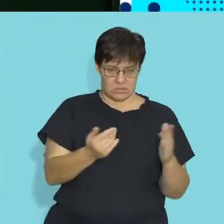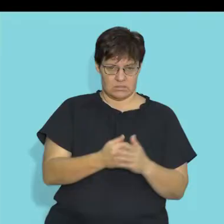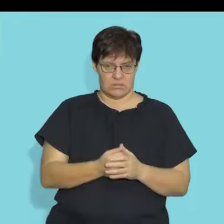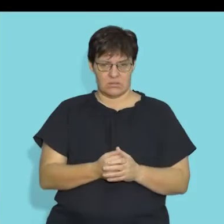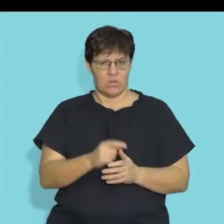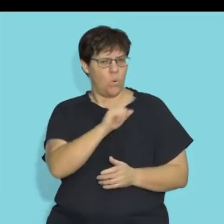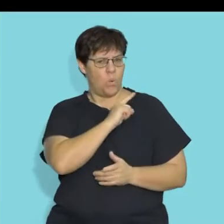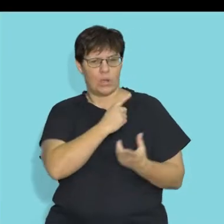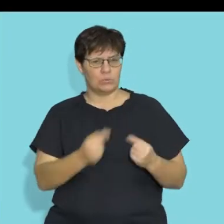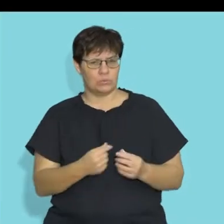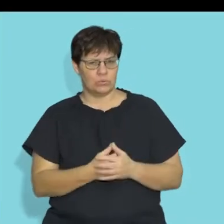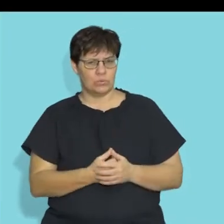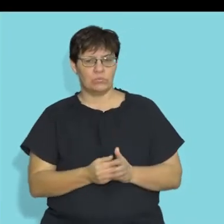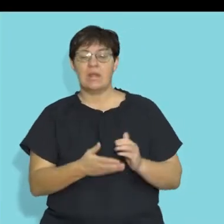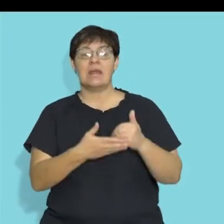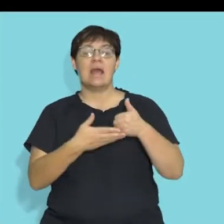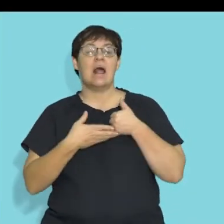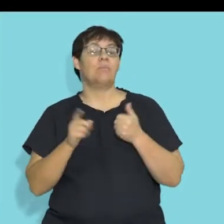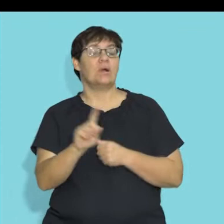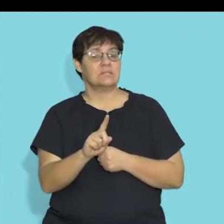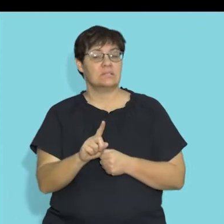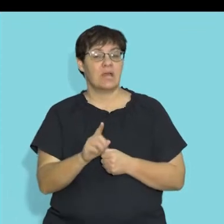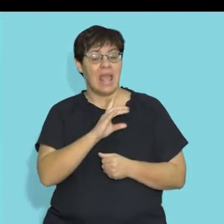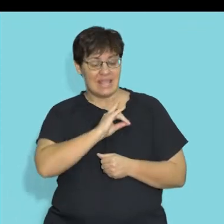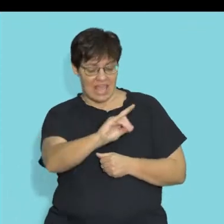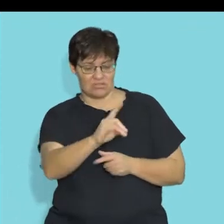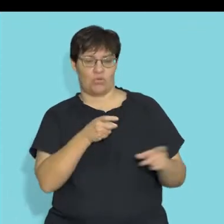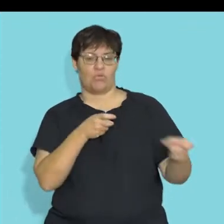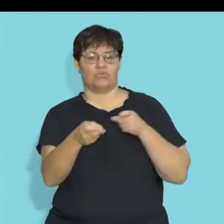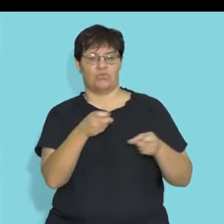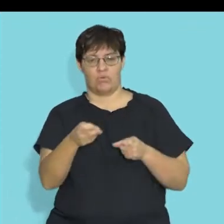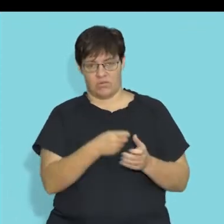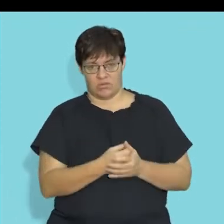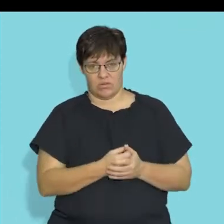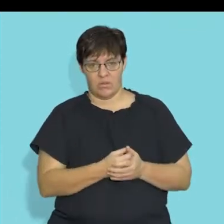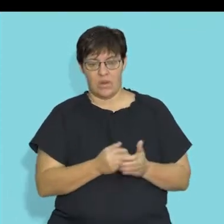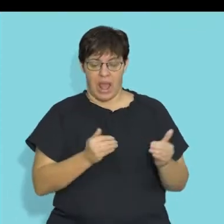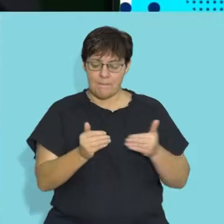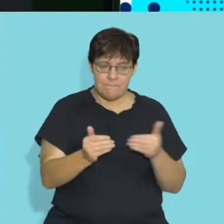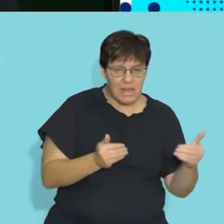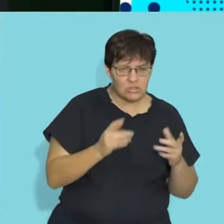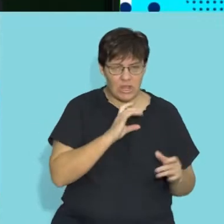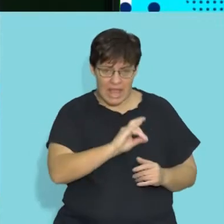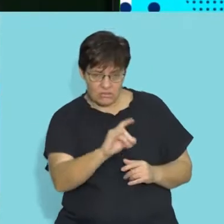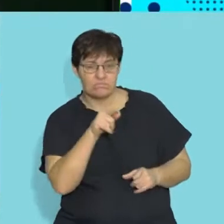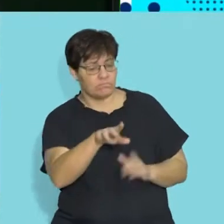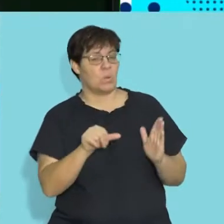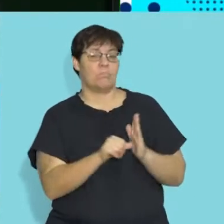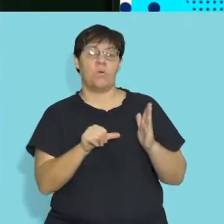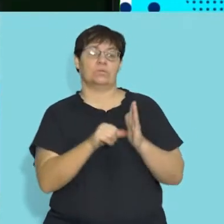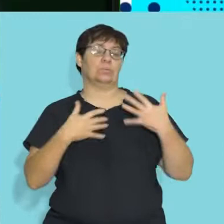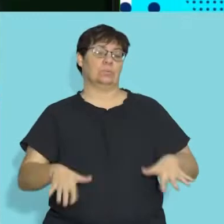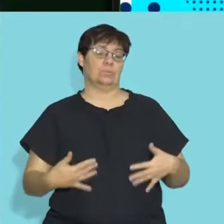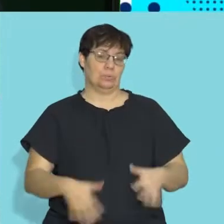does it do? It helps to control your cash. That means your cash management is of critical importance